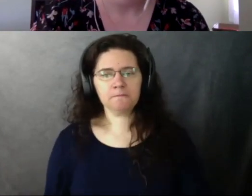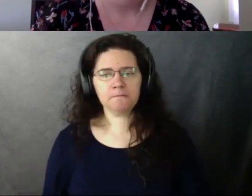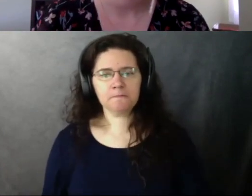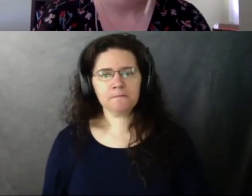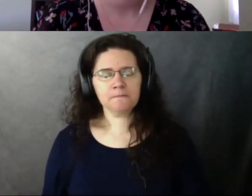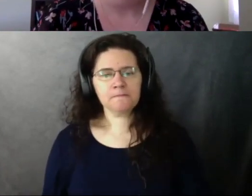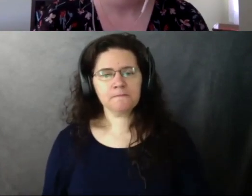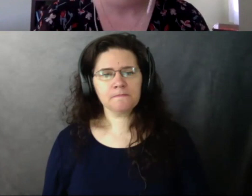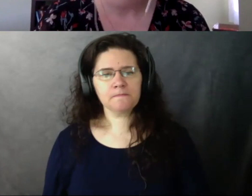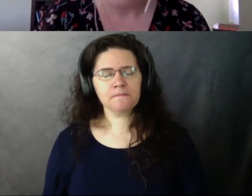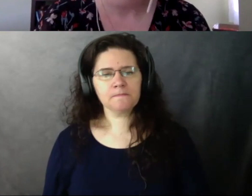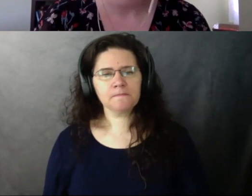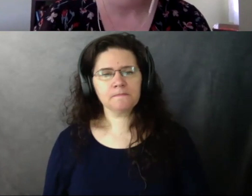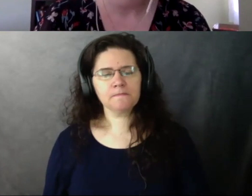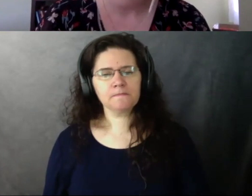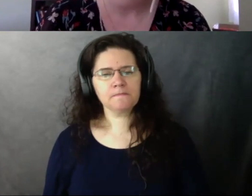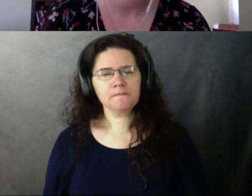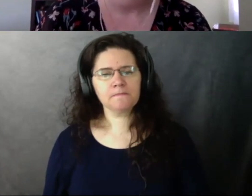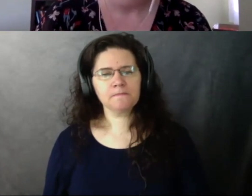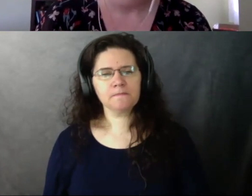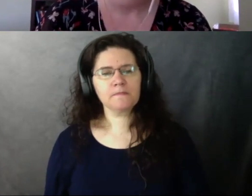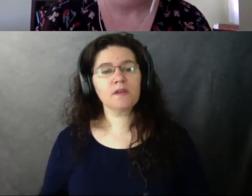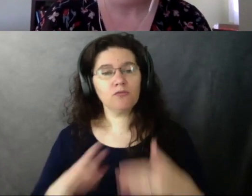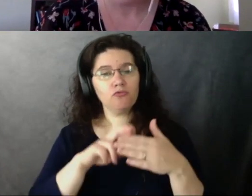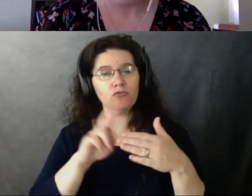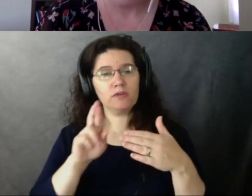And when you're ready, please share the results, Moise.